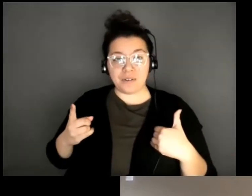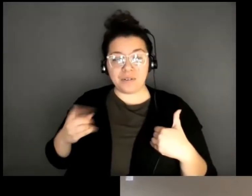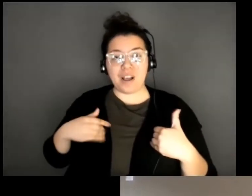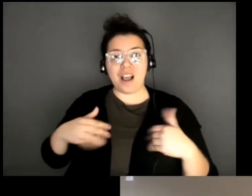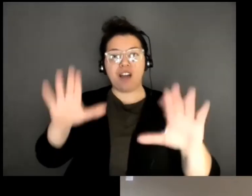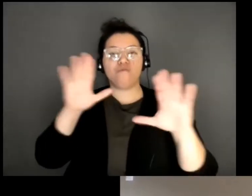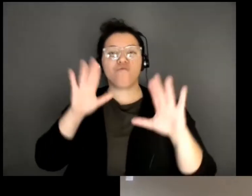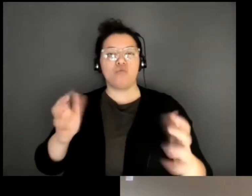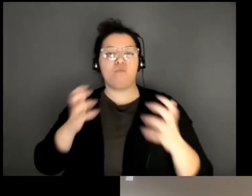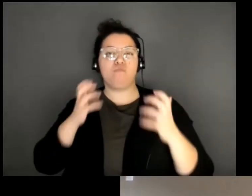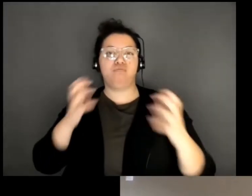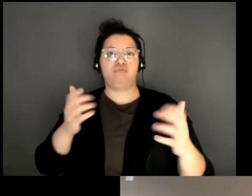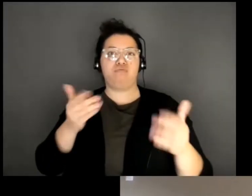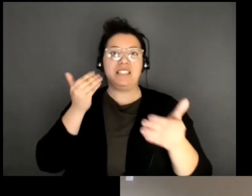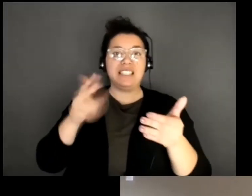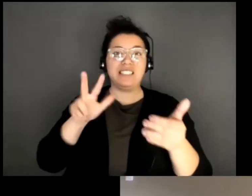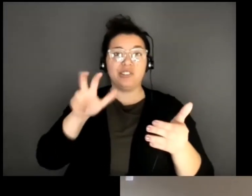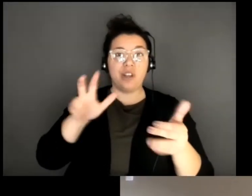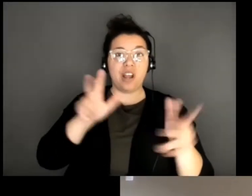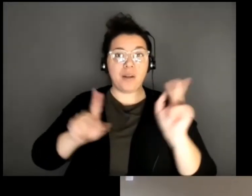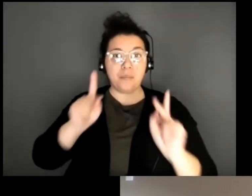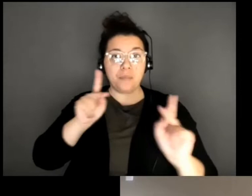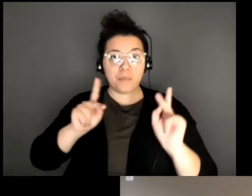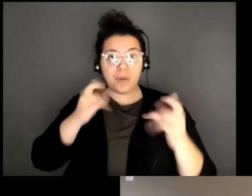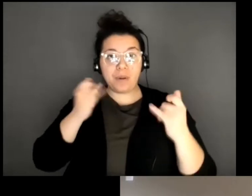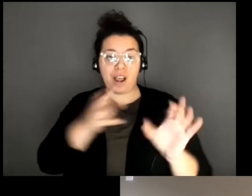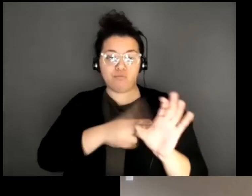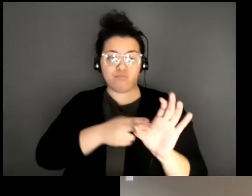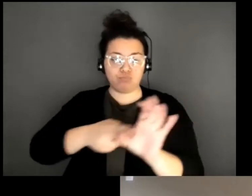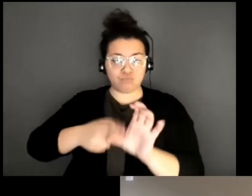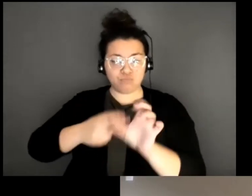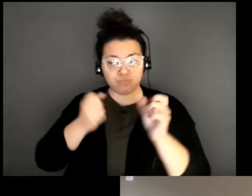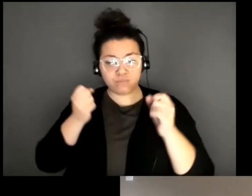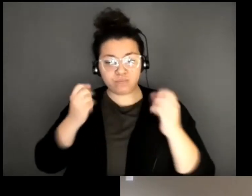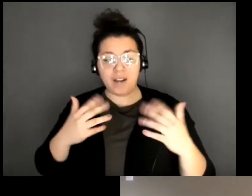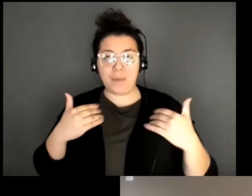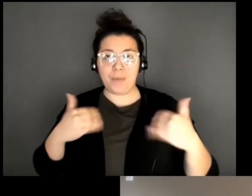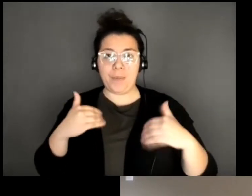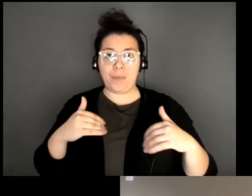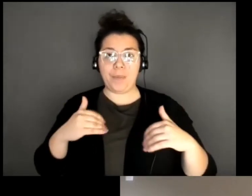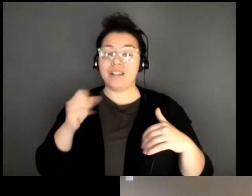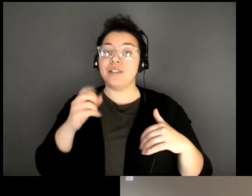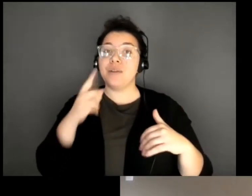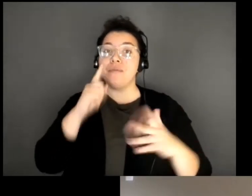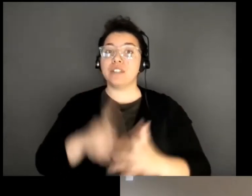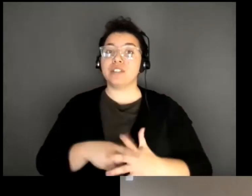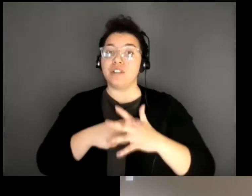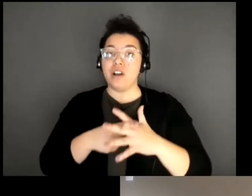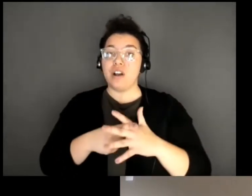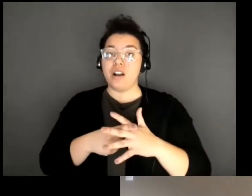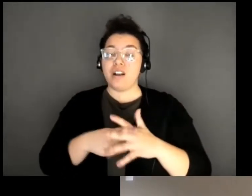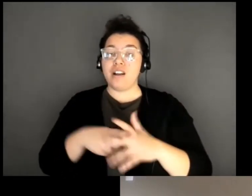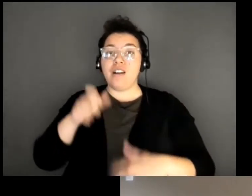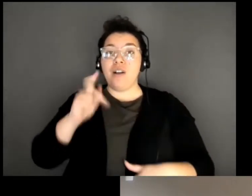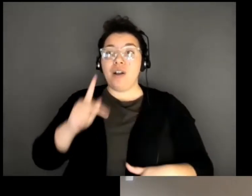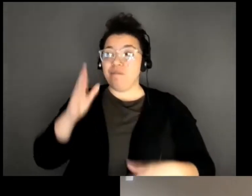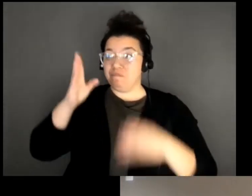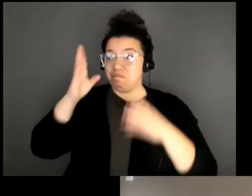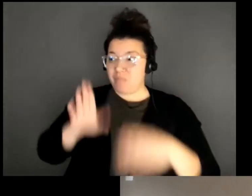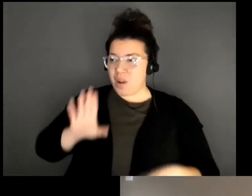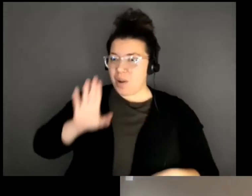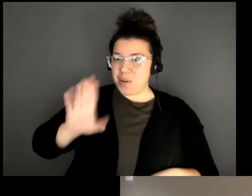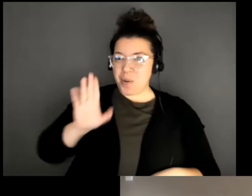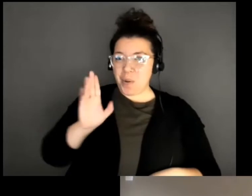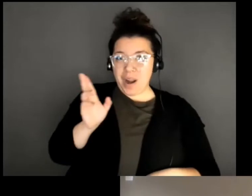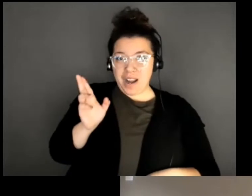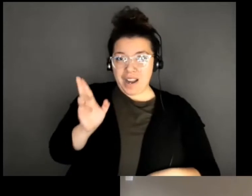live. And let's start off, give us your history. It's a long history, so you got to do it in a short window, but